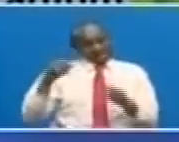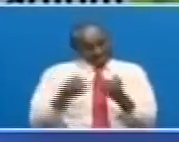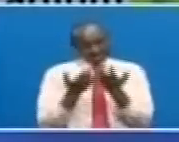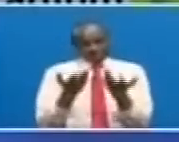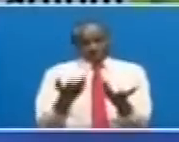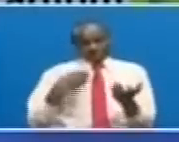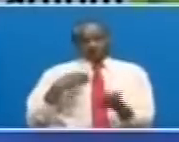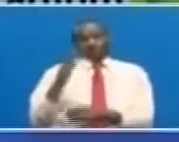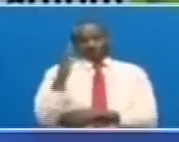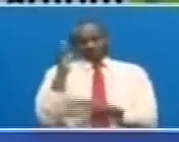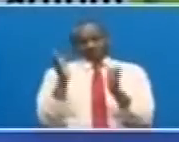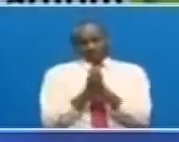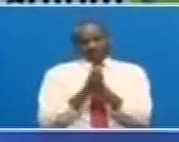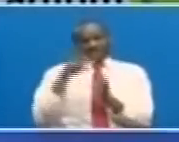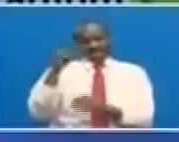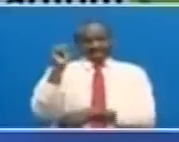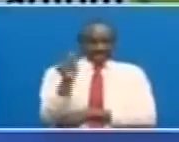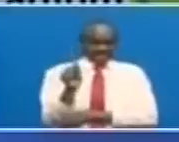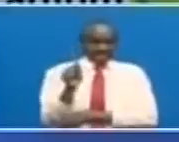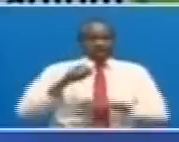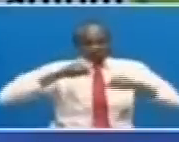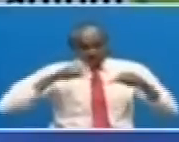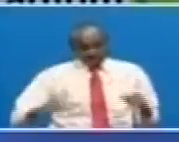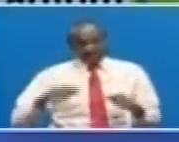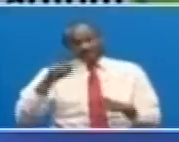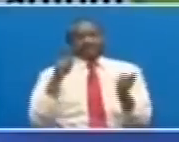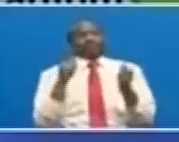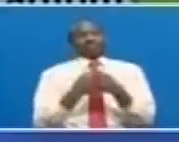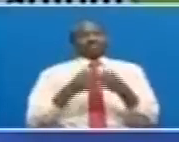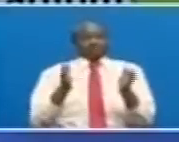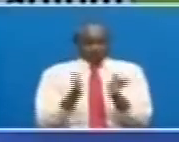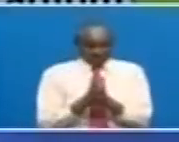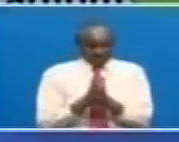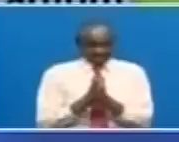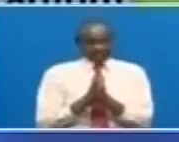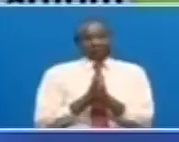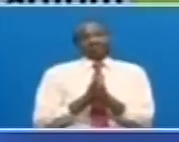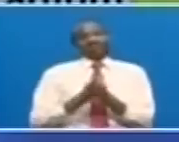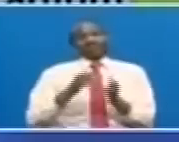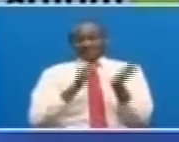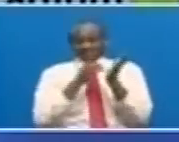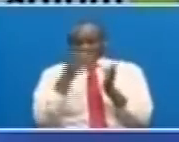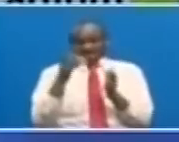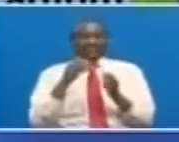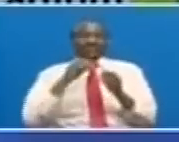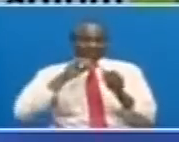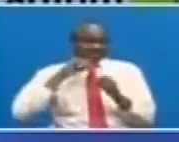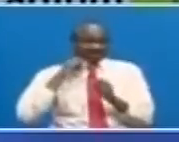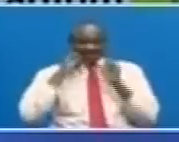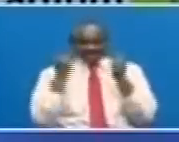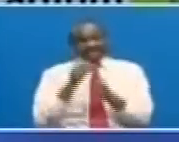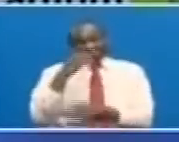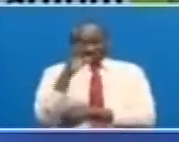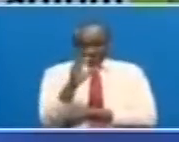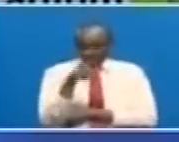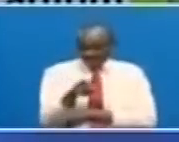place to Ulinzi Stars take on Ushuru. Sofapaka have a tough fixture when they invite Tusker FC in Machakos. Tusker pumped in 5 goals past